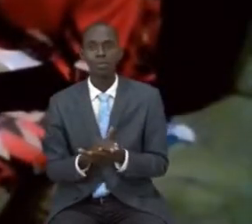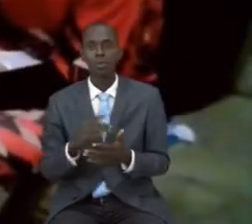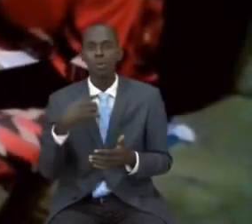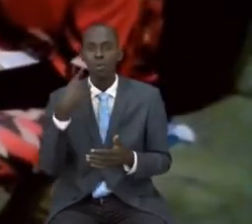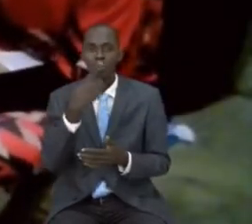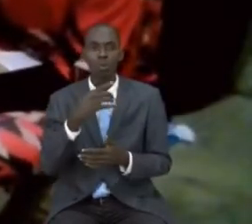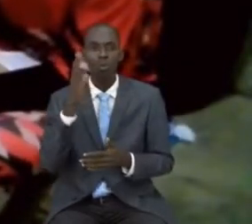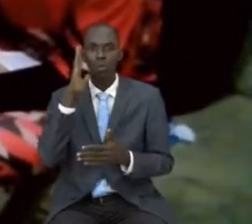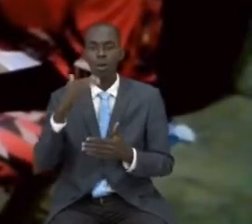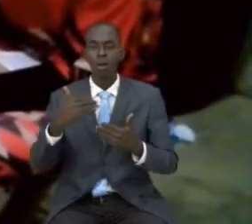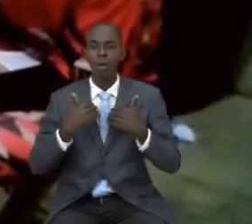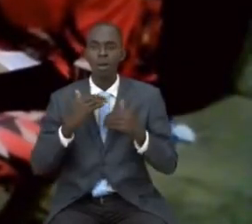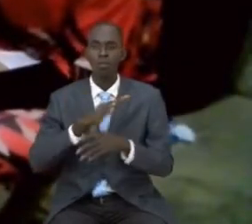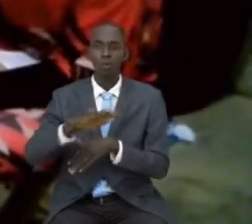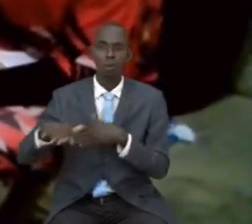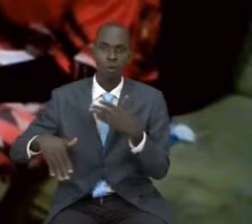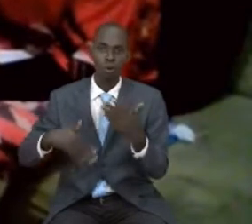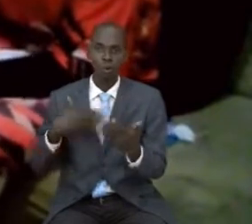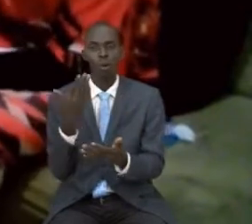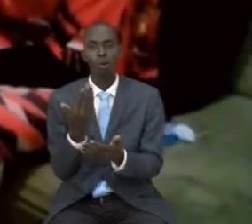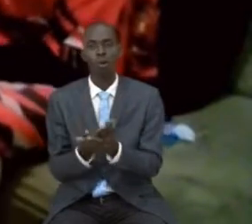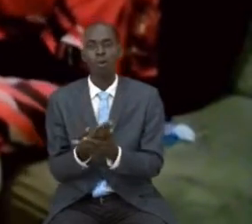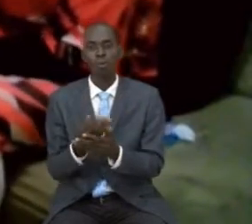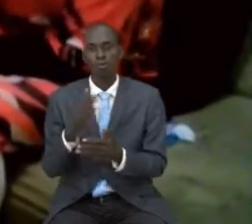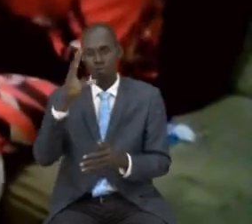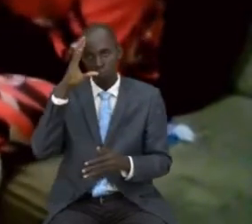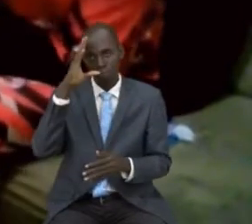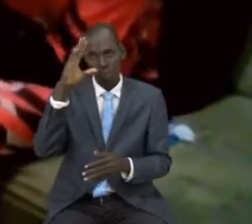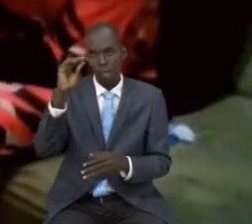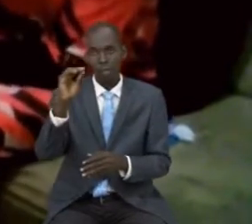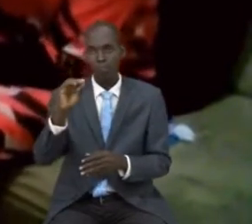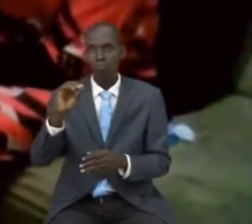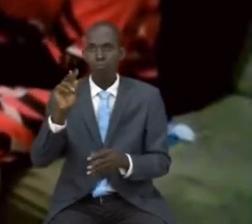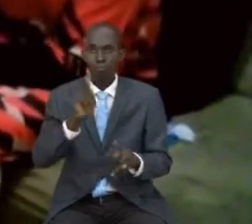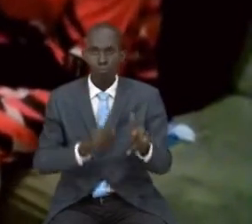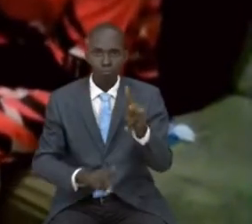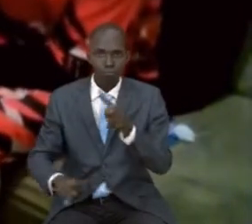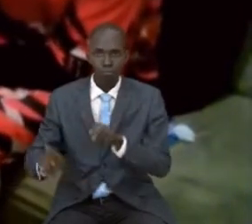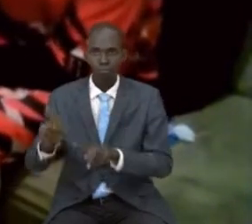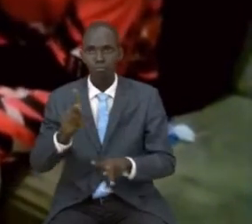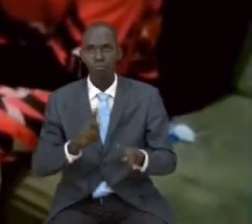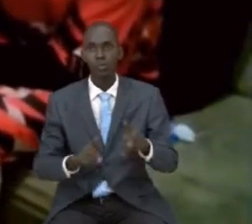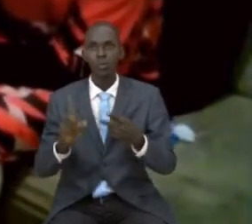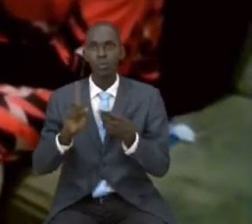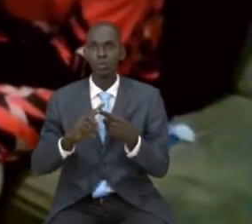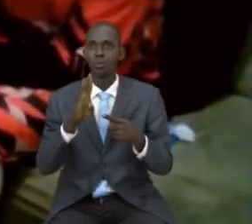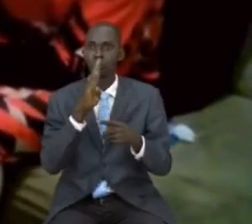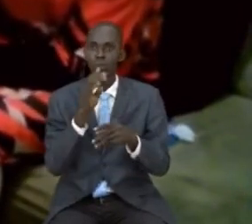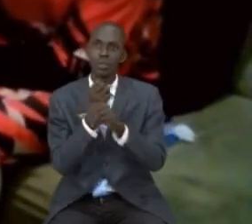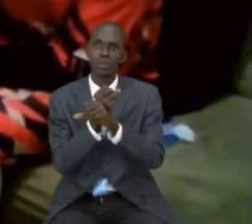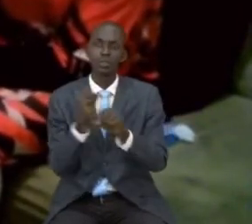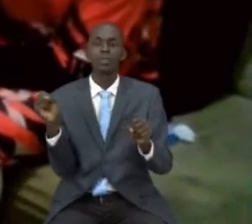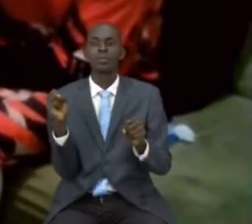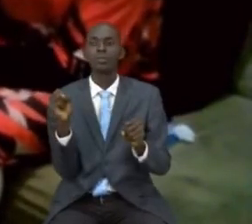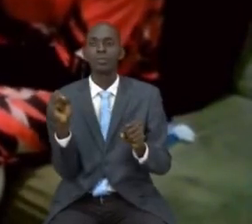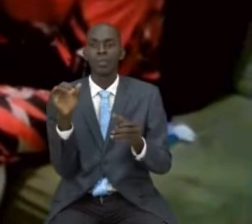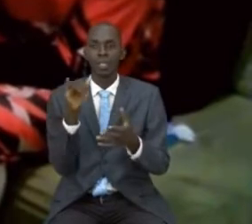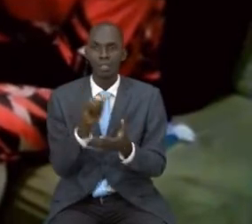will have all men to be saved?